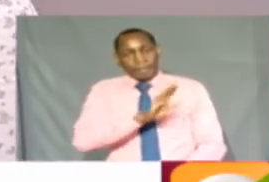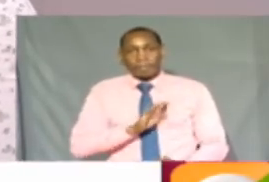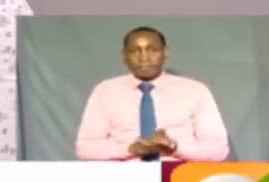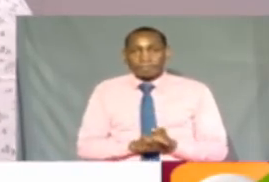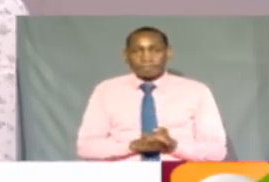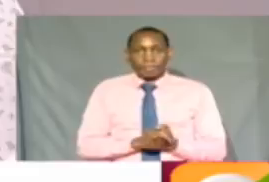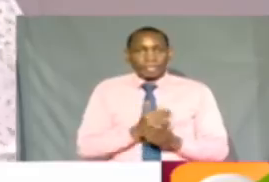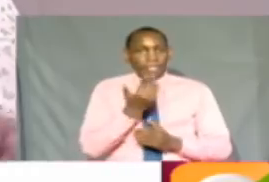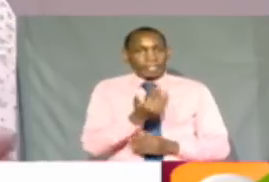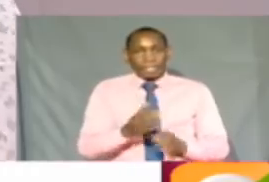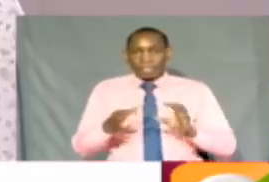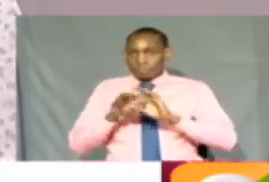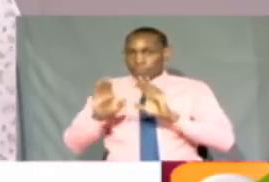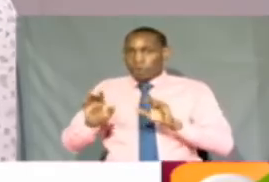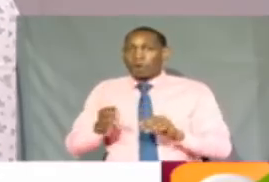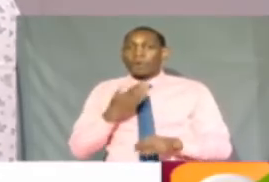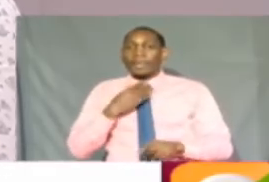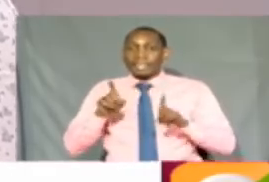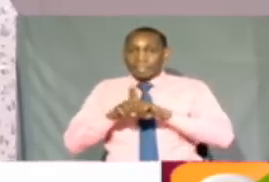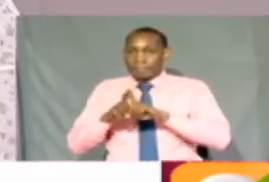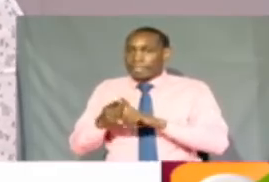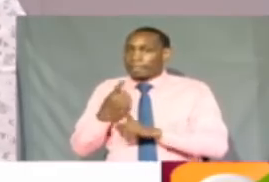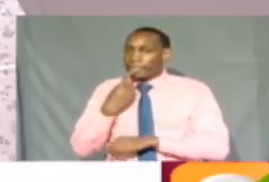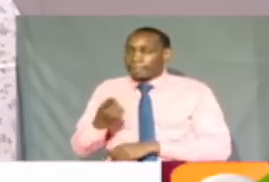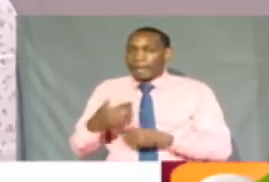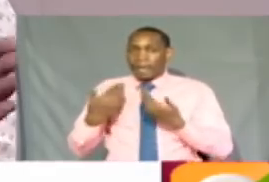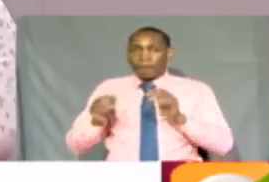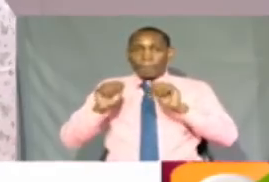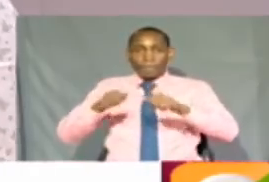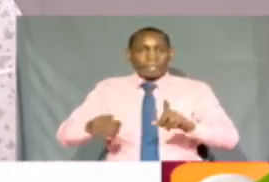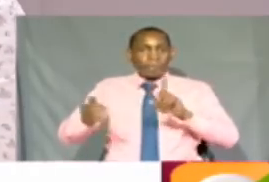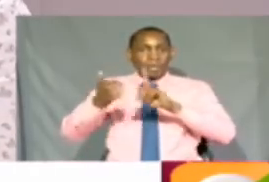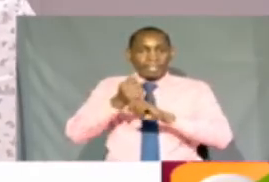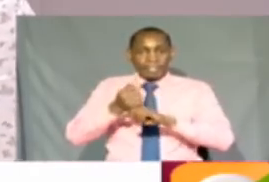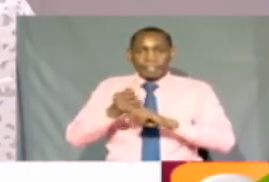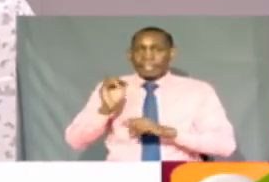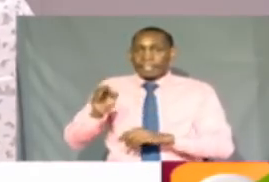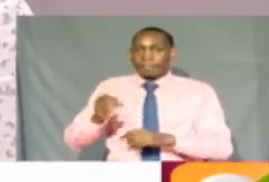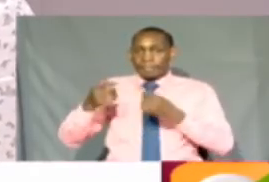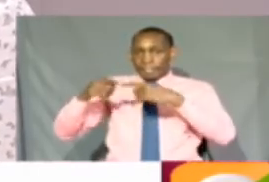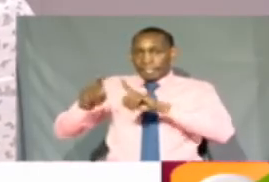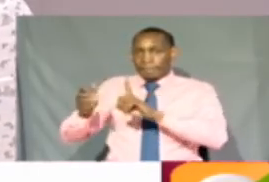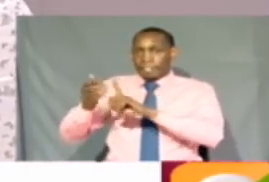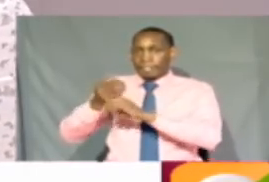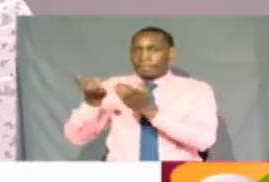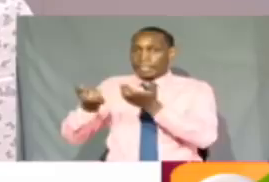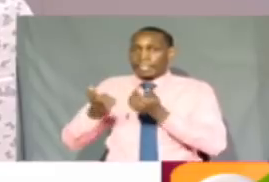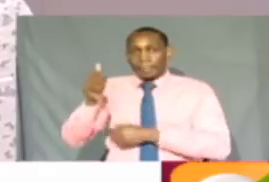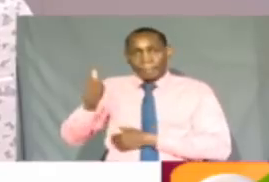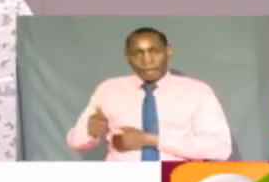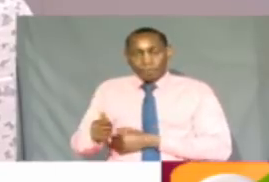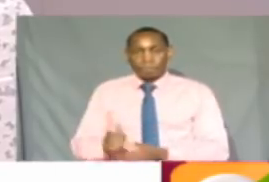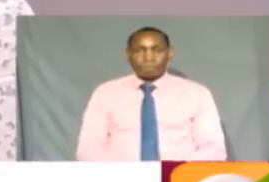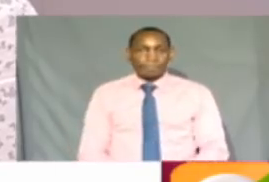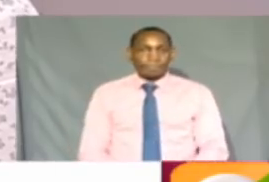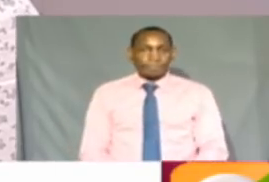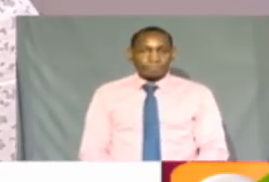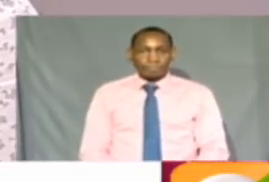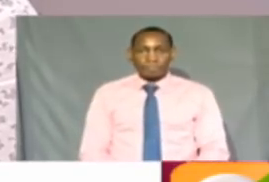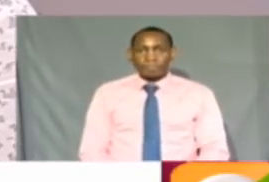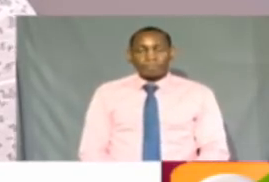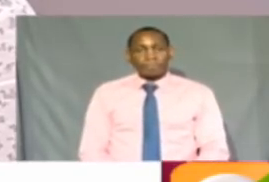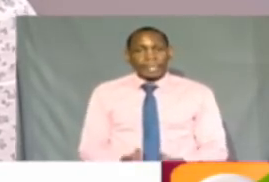your child, no offense. Now, she wants the same kind of demands. How are you going to fulfill them if you can't fulfill your own? You know, you raise a very interesting